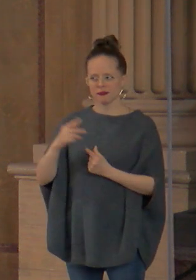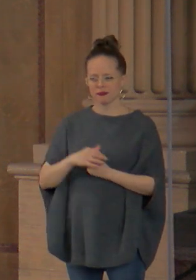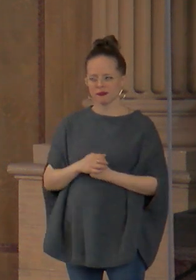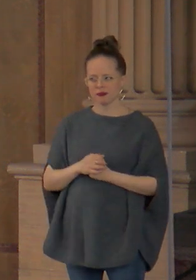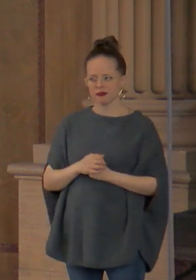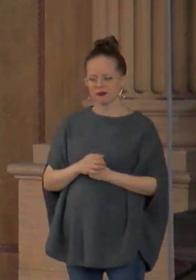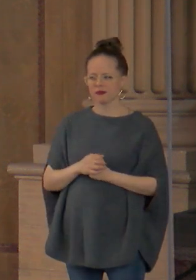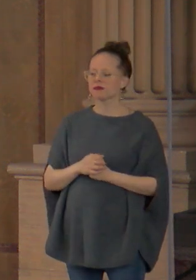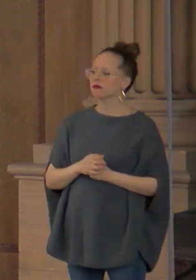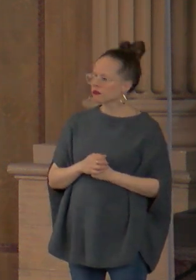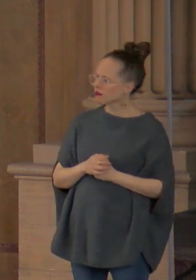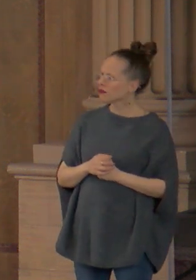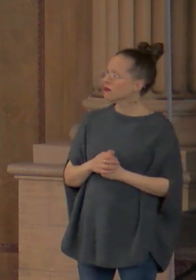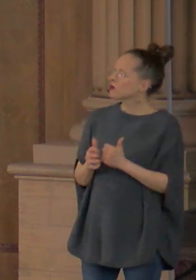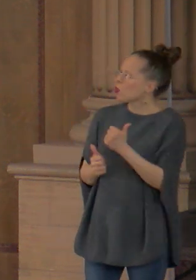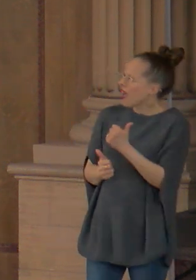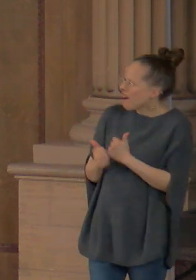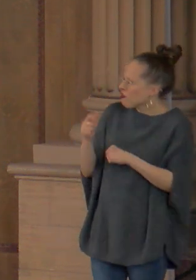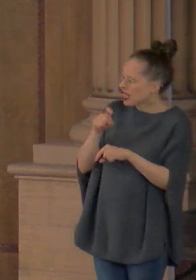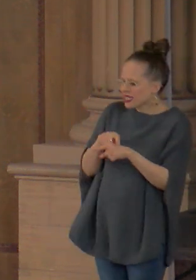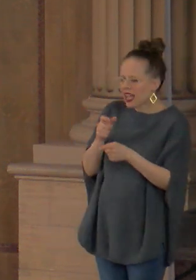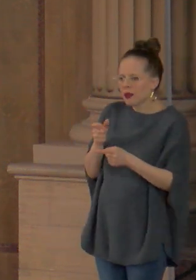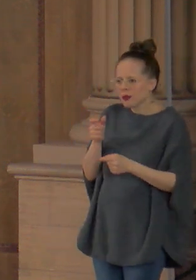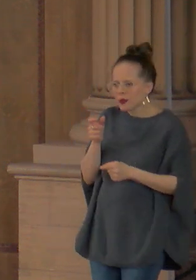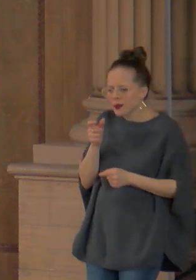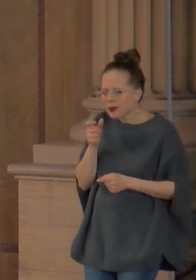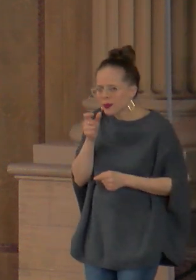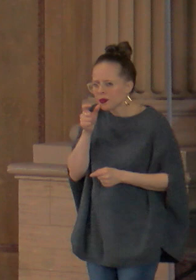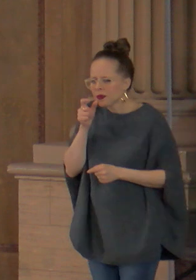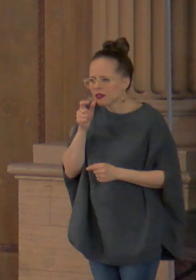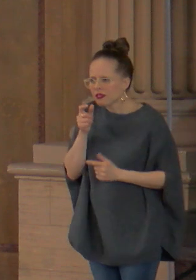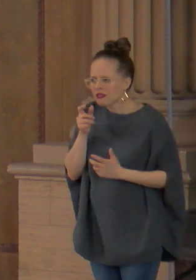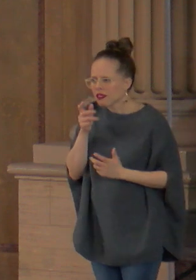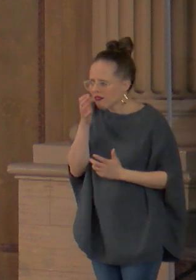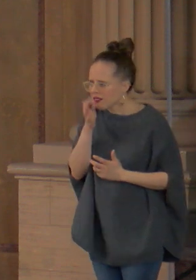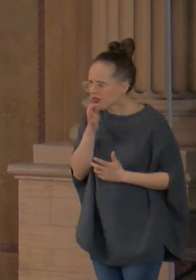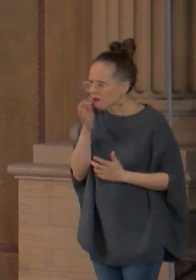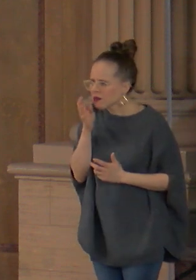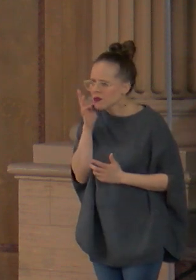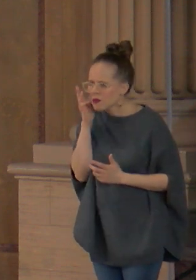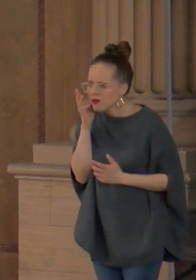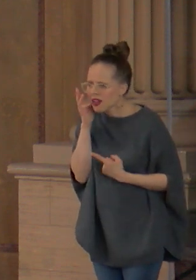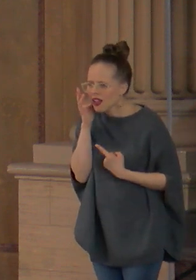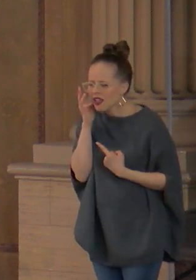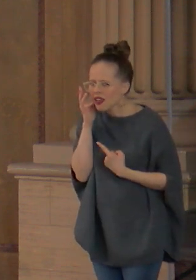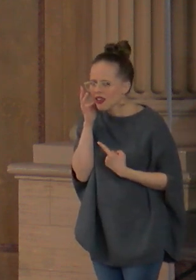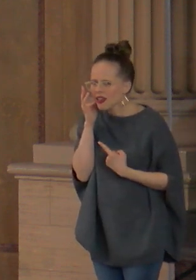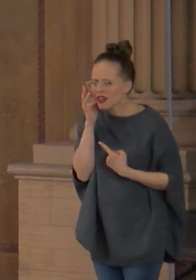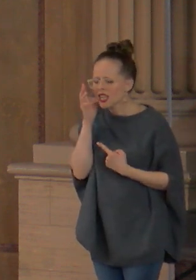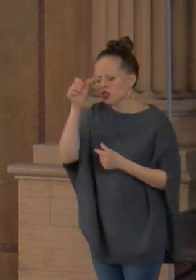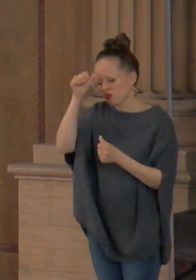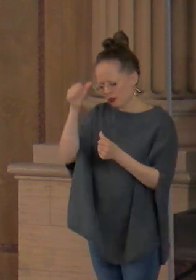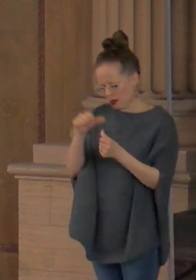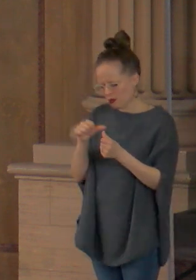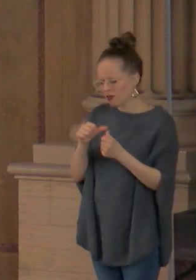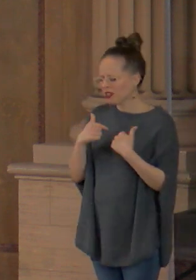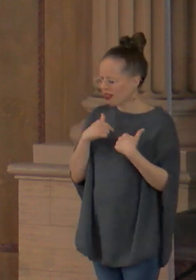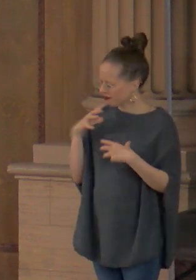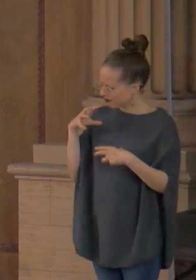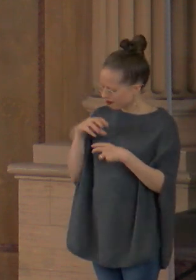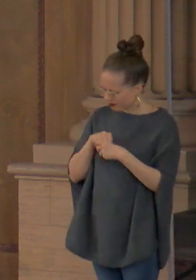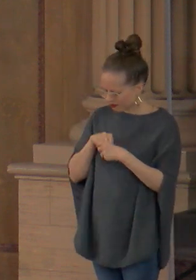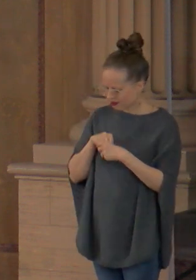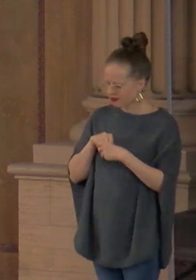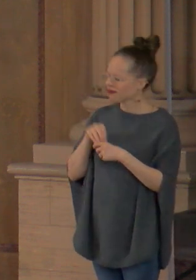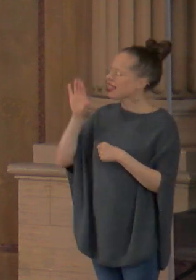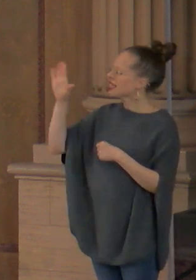So each sip of communion wine is a reminder that we're part of this new covenant. Each bite of bread is a